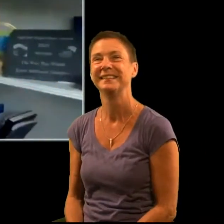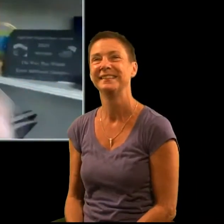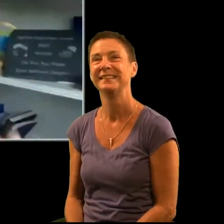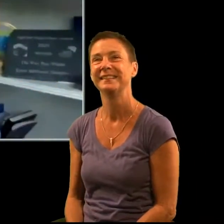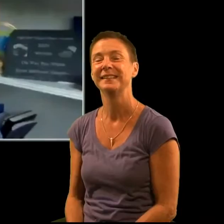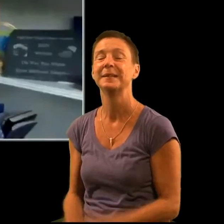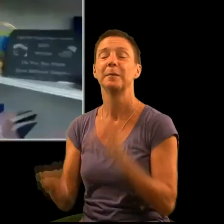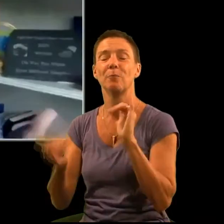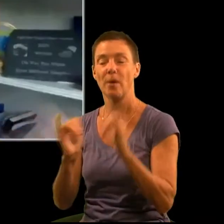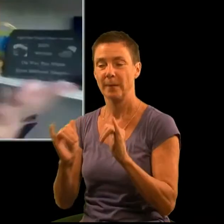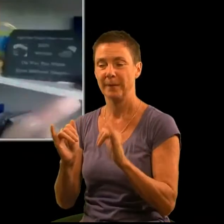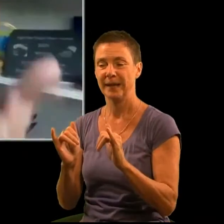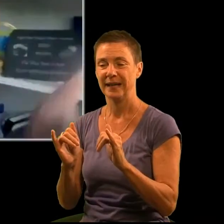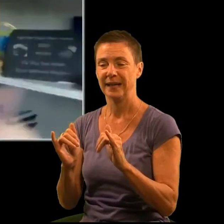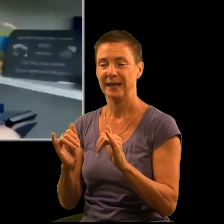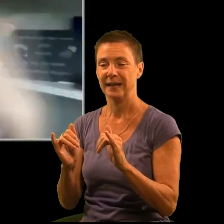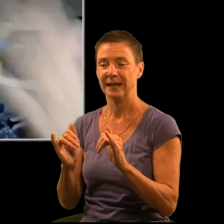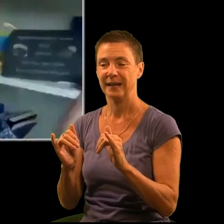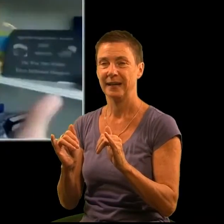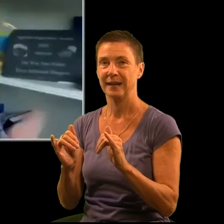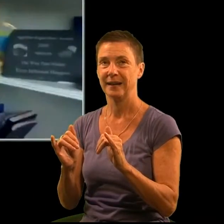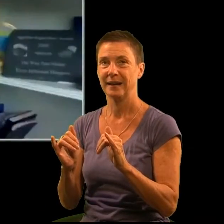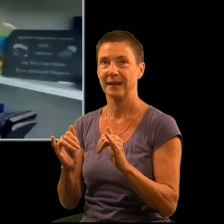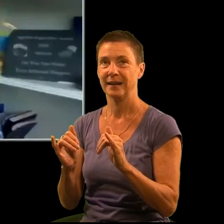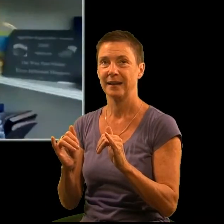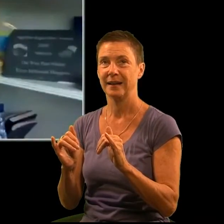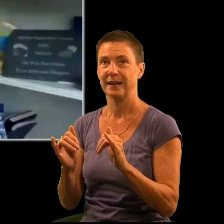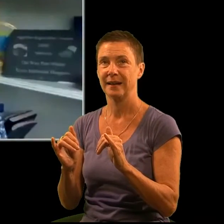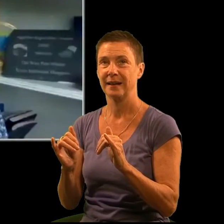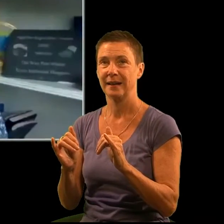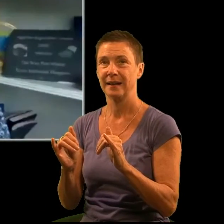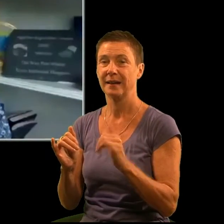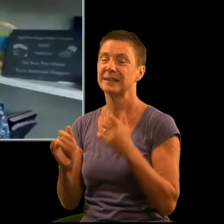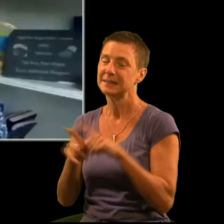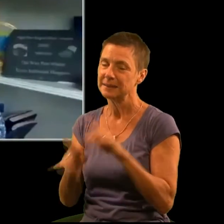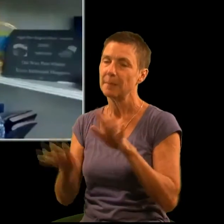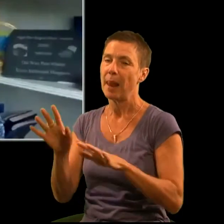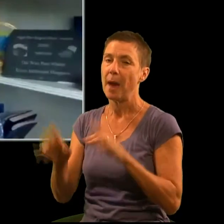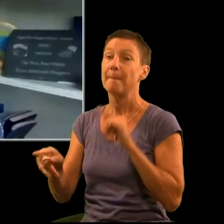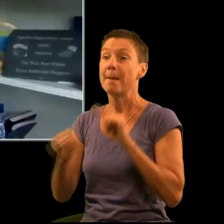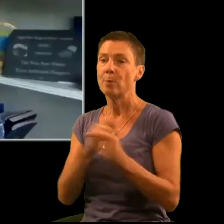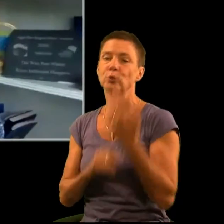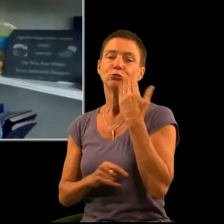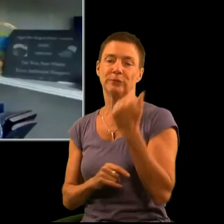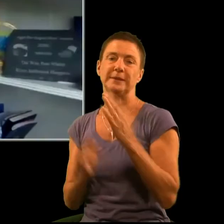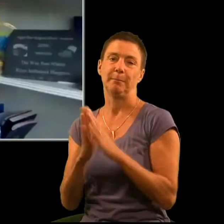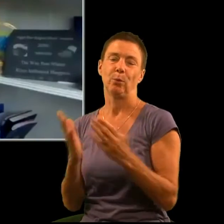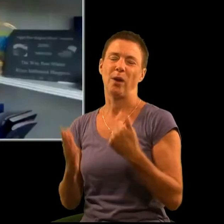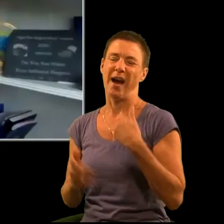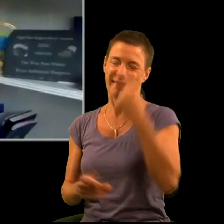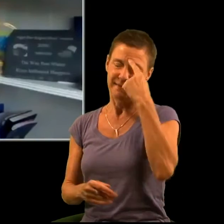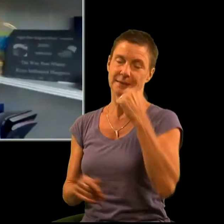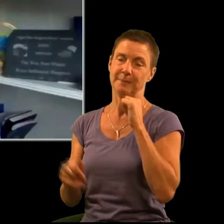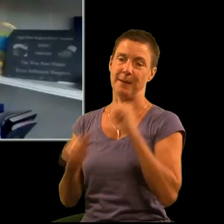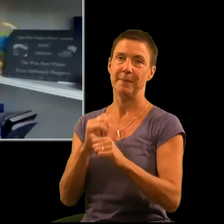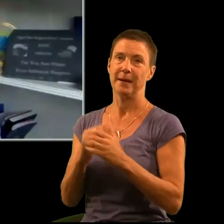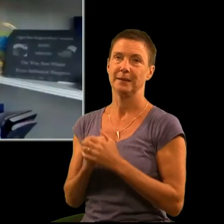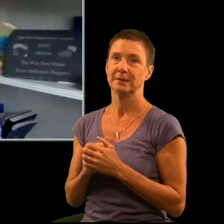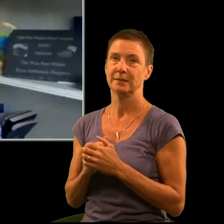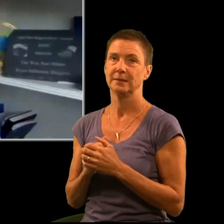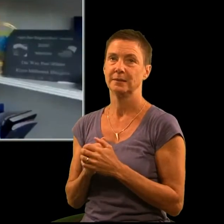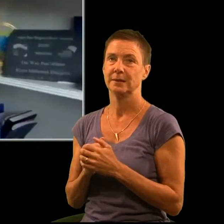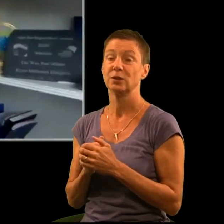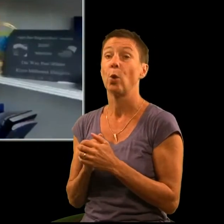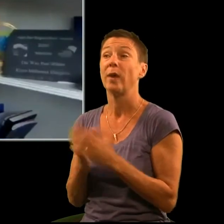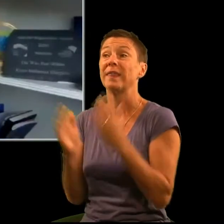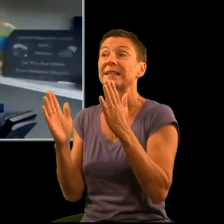too long. Probably it is. I'm like Cressida. I like my latest book to be my best book, and I am. So A Secret of